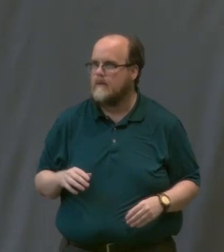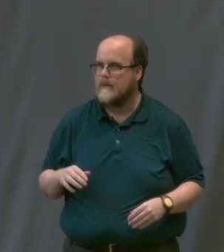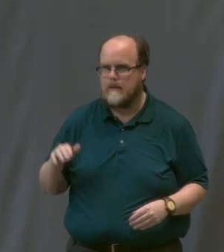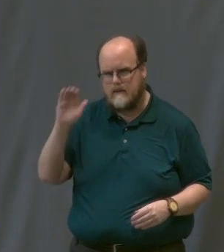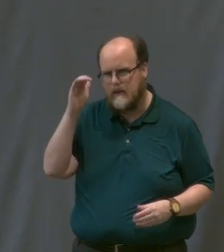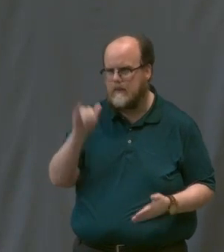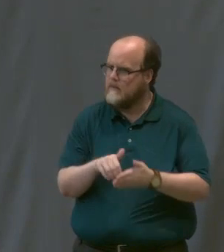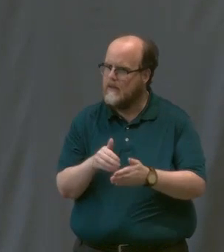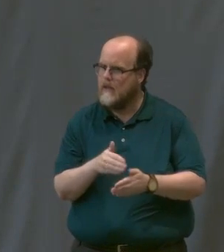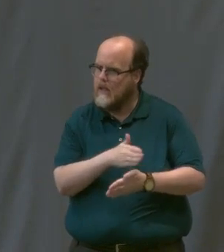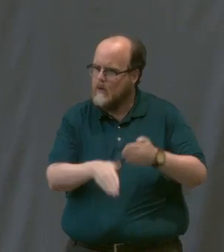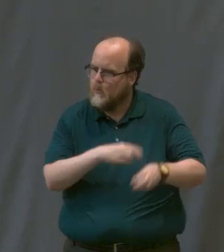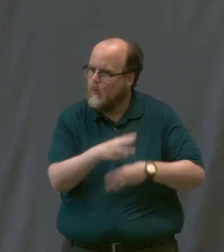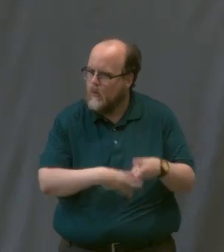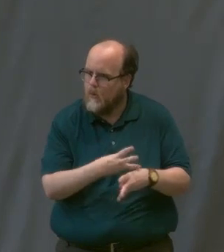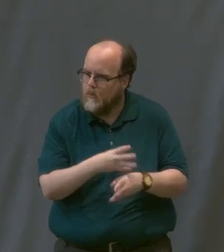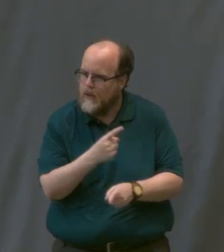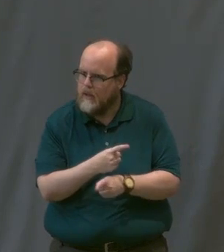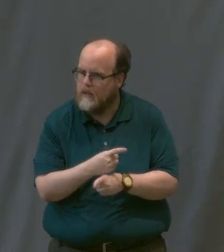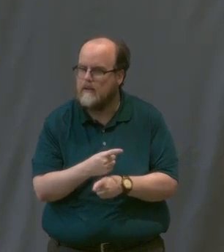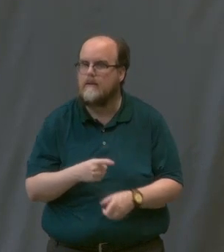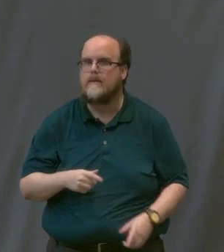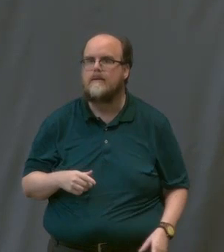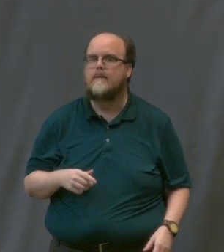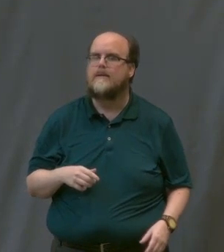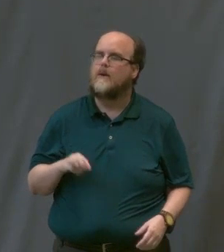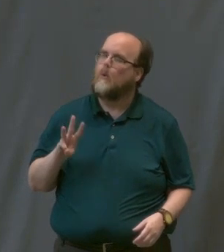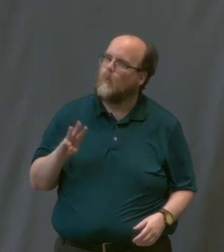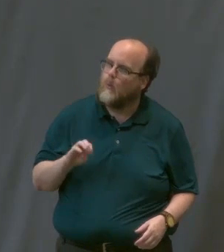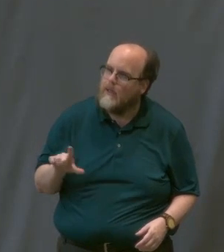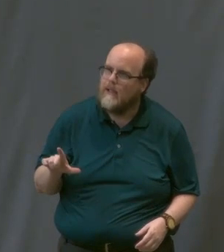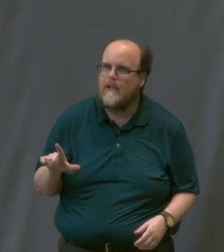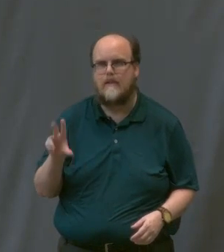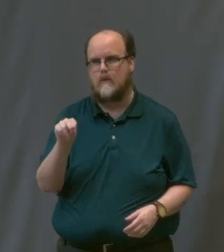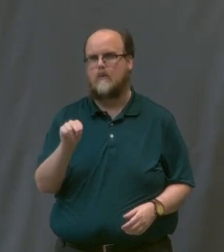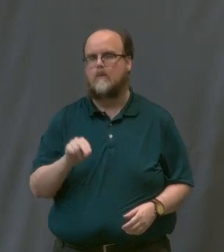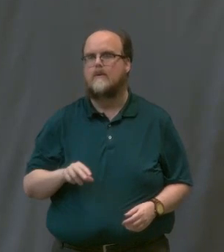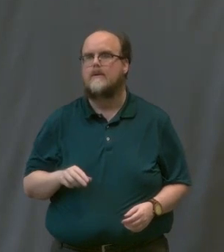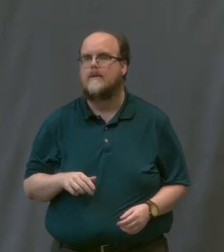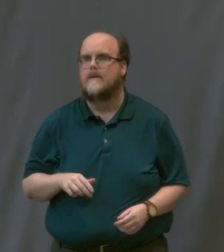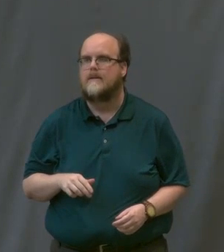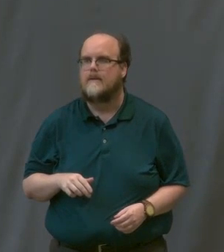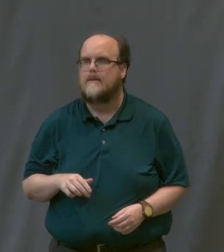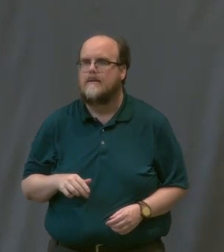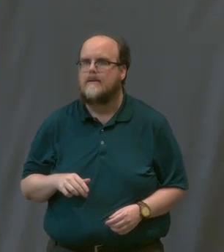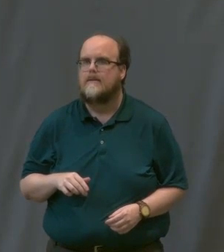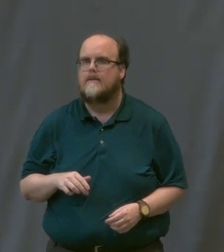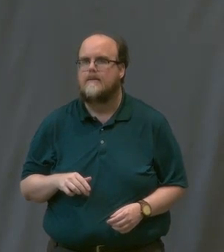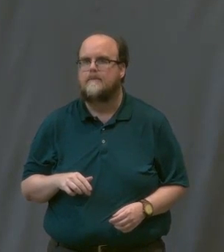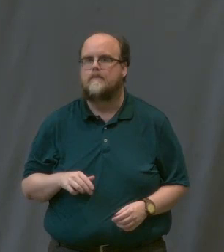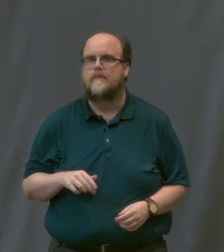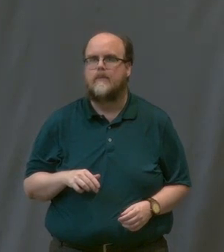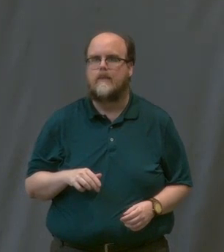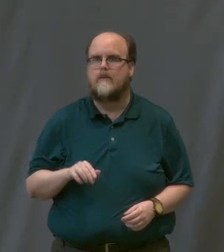that's the end of the world, is it not? Well, no, it's not. And of course,